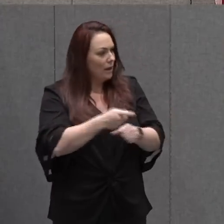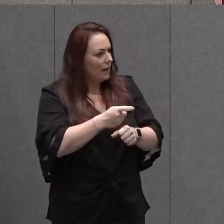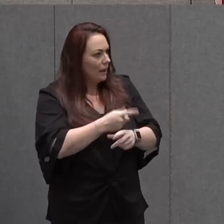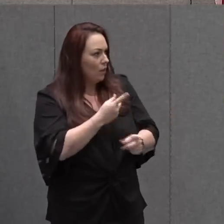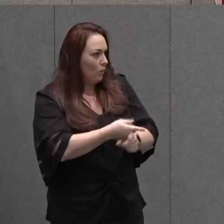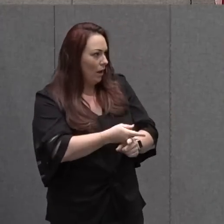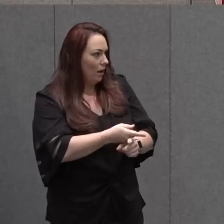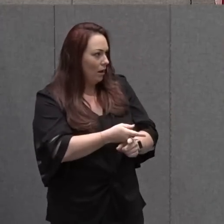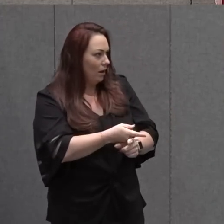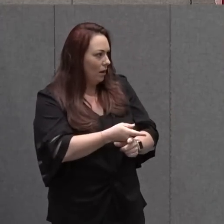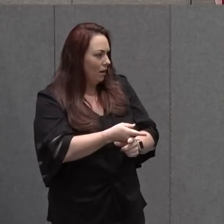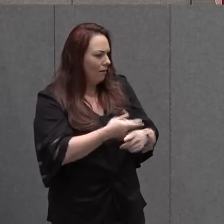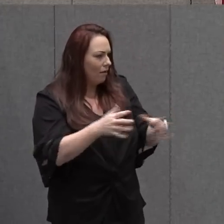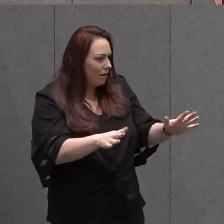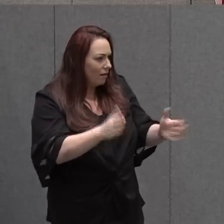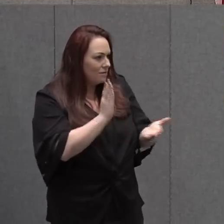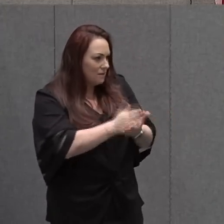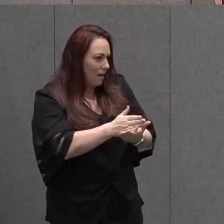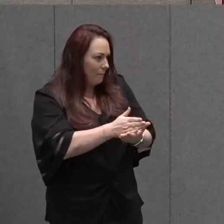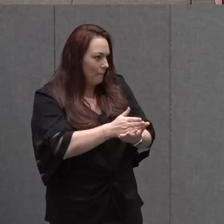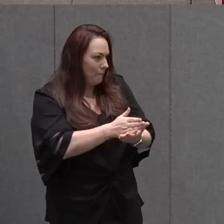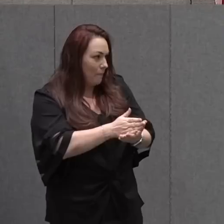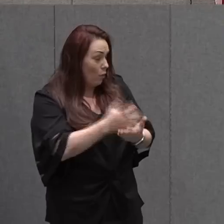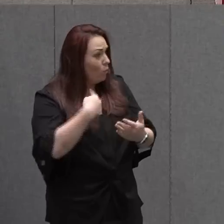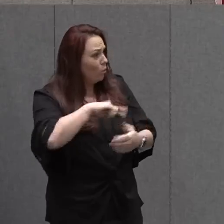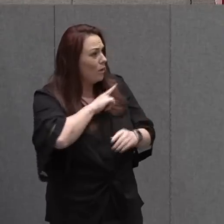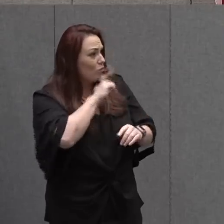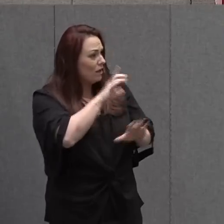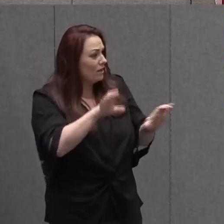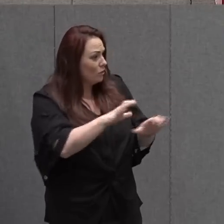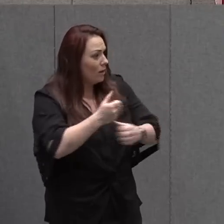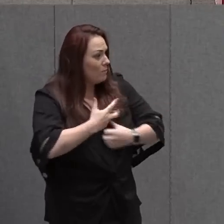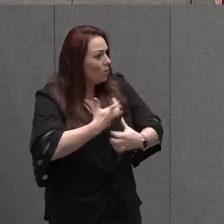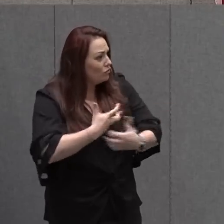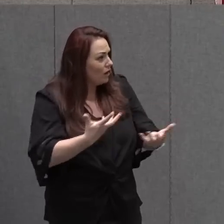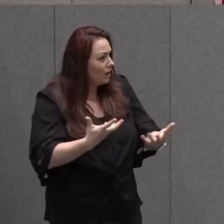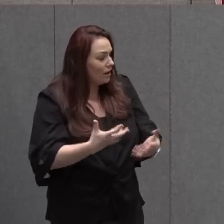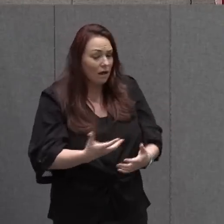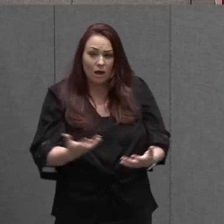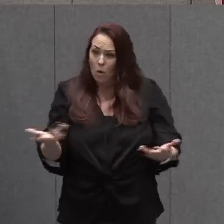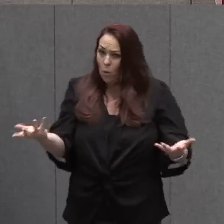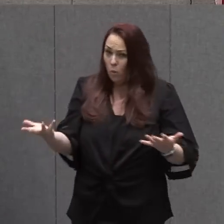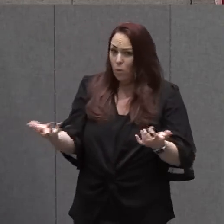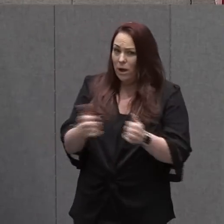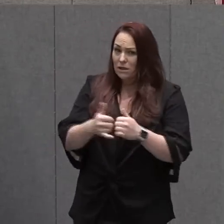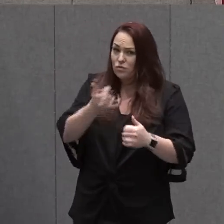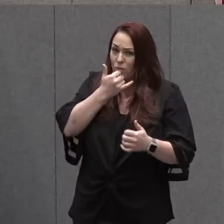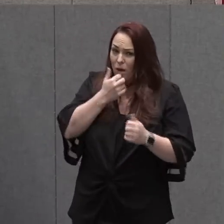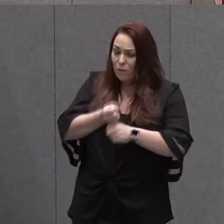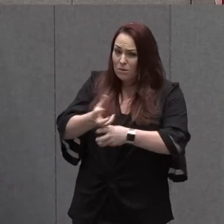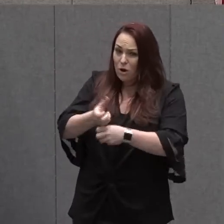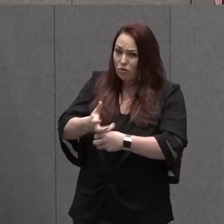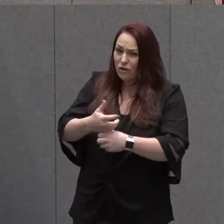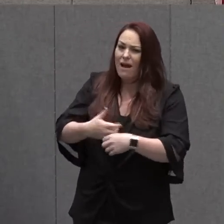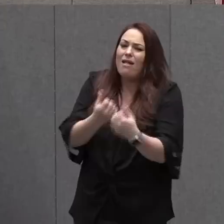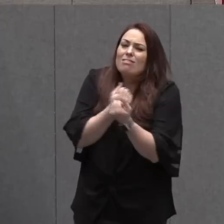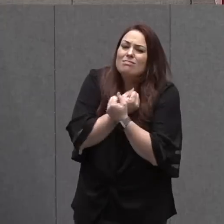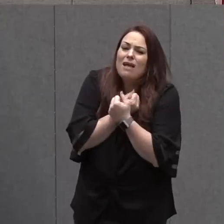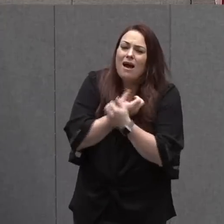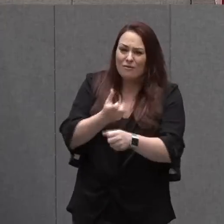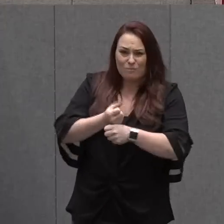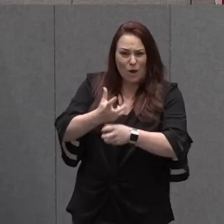No. We're really doing poetry? Yes, what's wrong with poetry? It's Poetry Month. I love poems. Do you even know what poetry